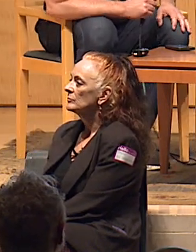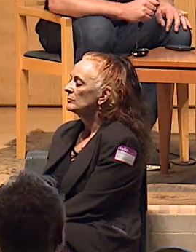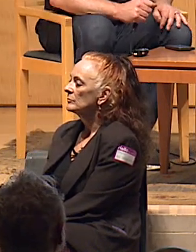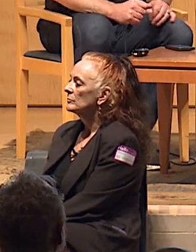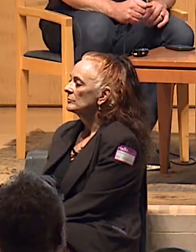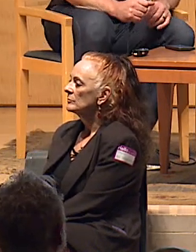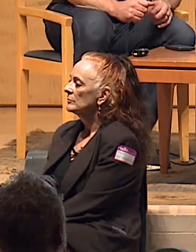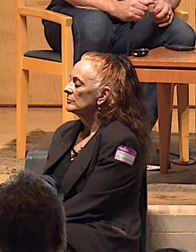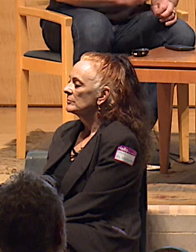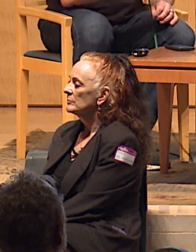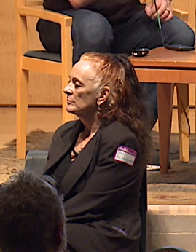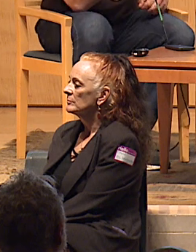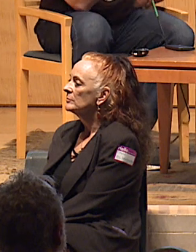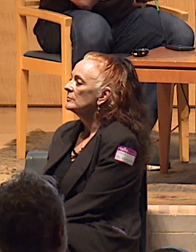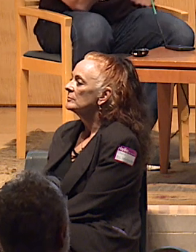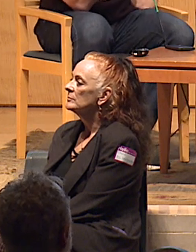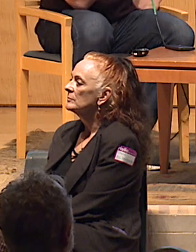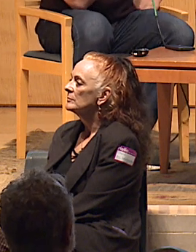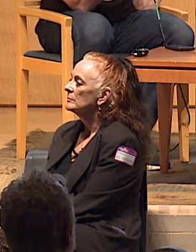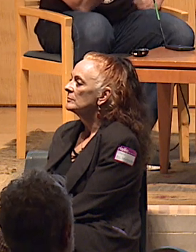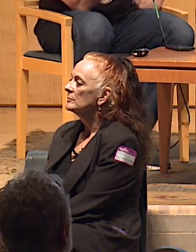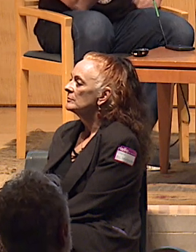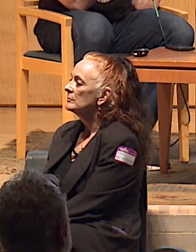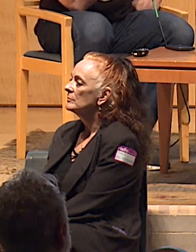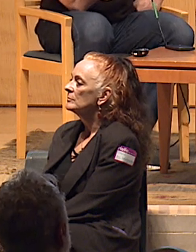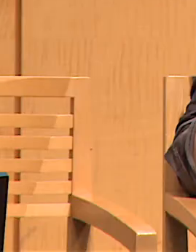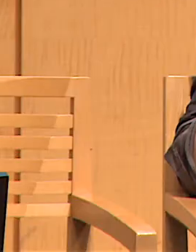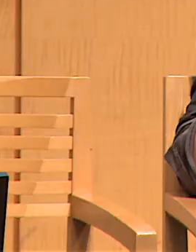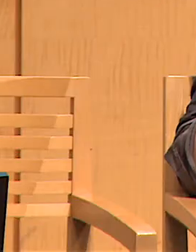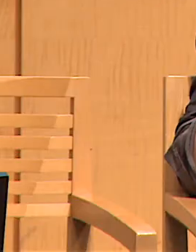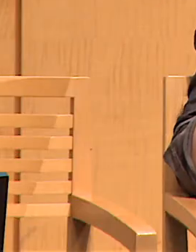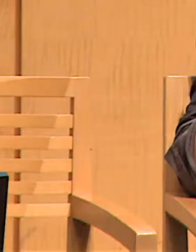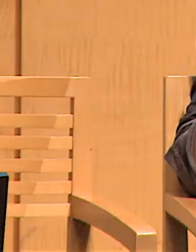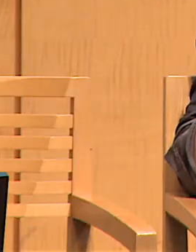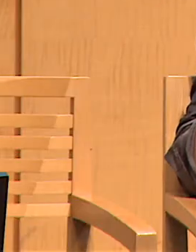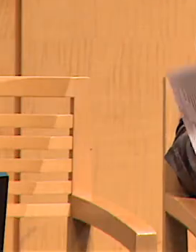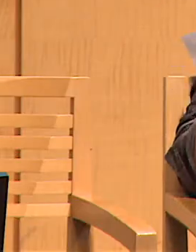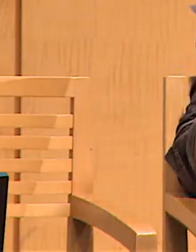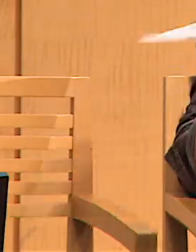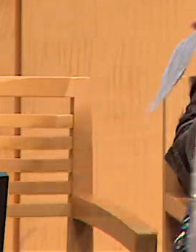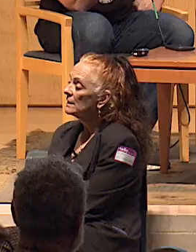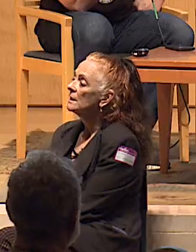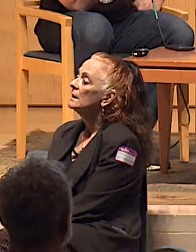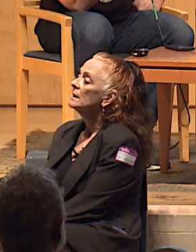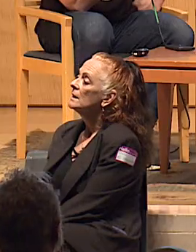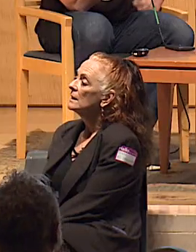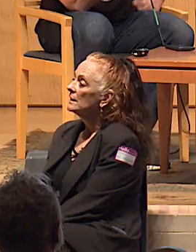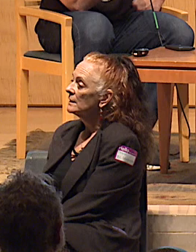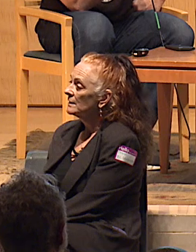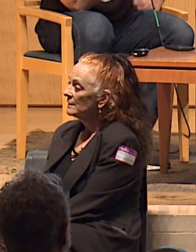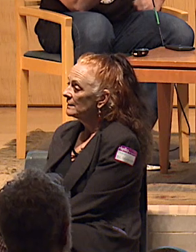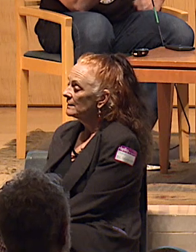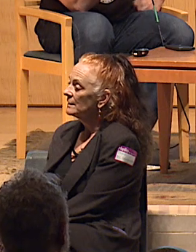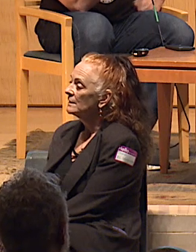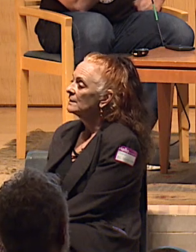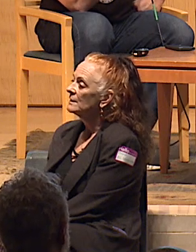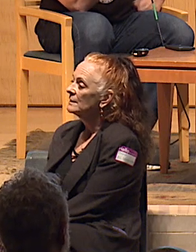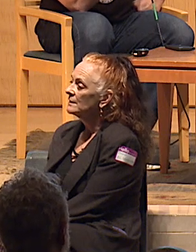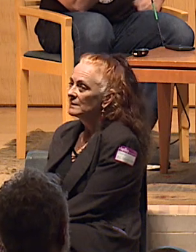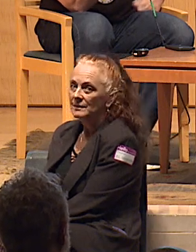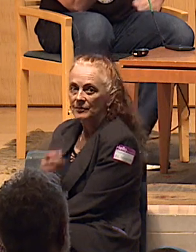Well, I'm just saying because we're going to talk about erotic stuff. It's good to know. I'm a prude. I've never had sex. Weren't